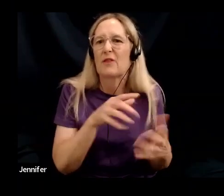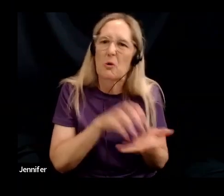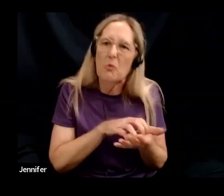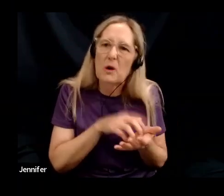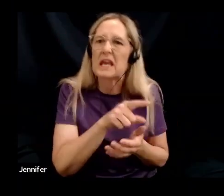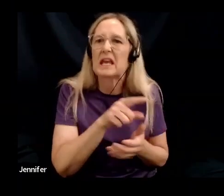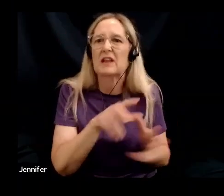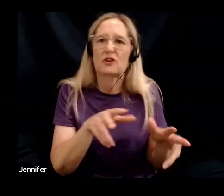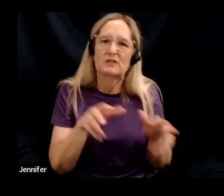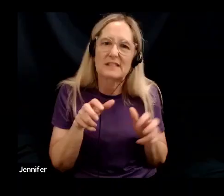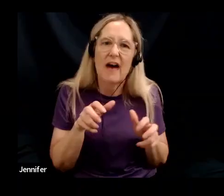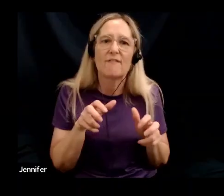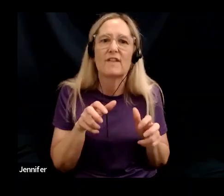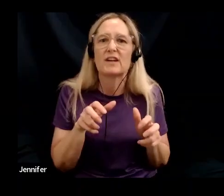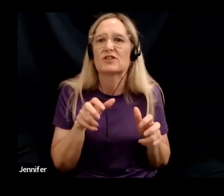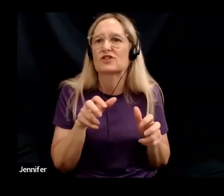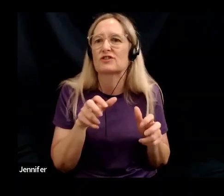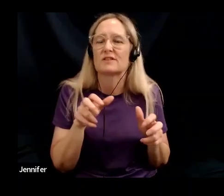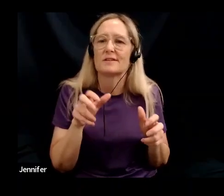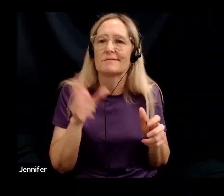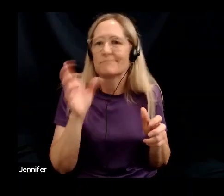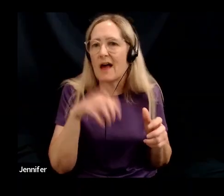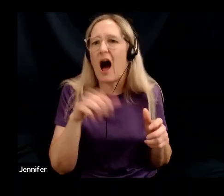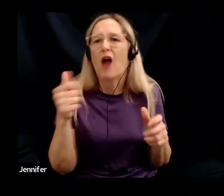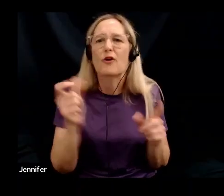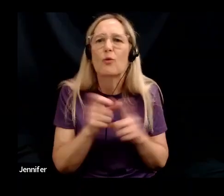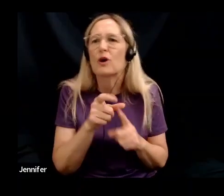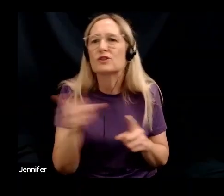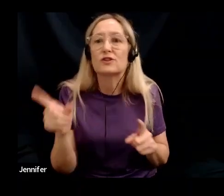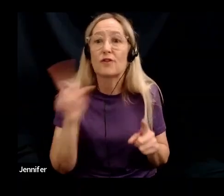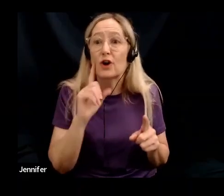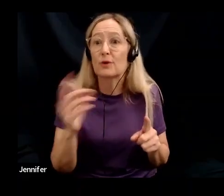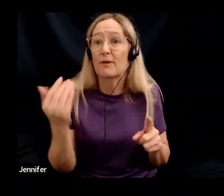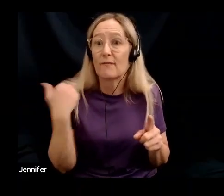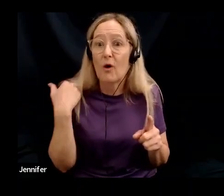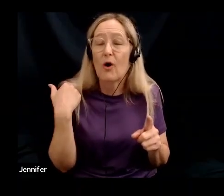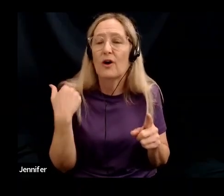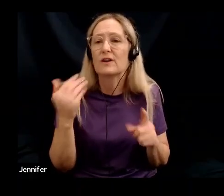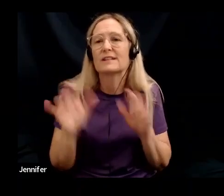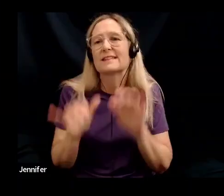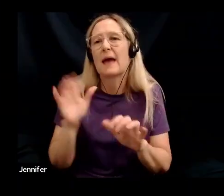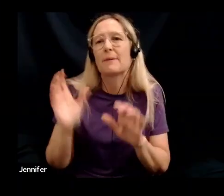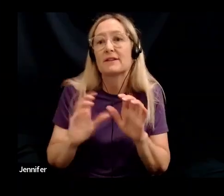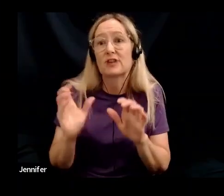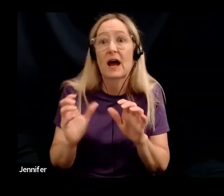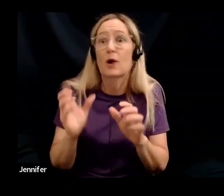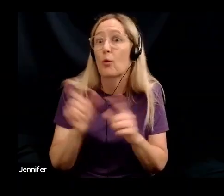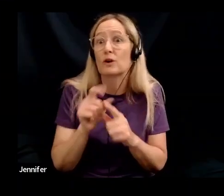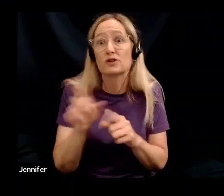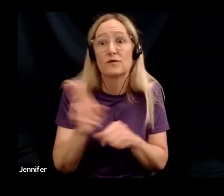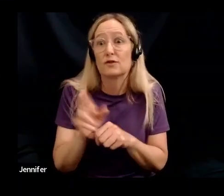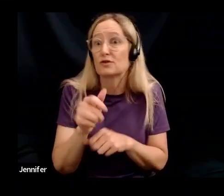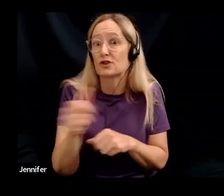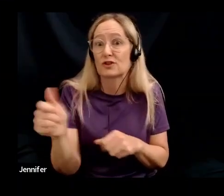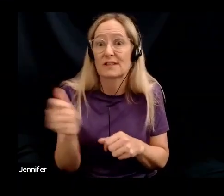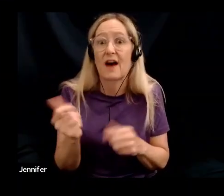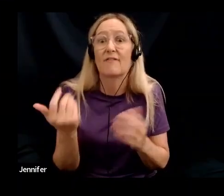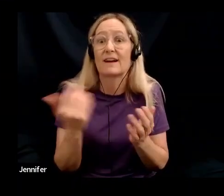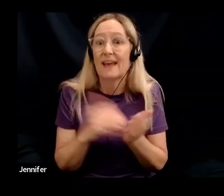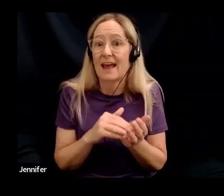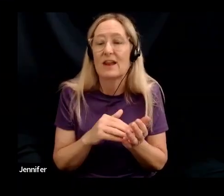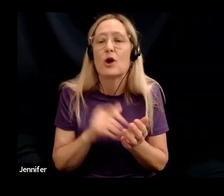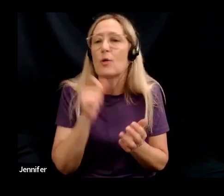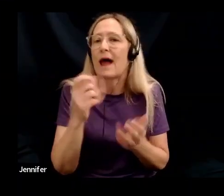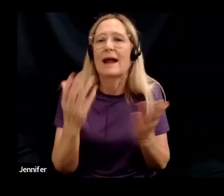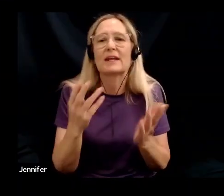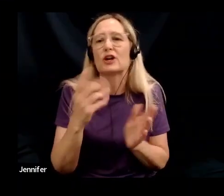Feel free to put in the chat. Are there other words that you've heard before? Perhaps you've even used yourself. And again, we're